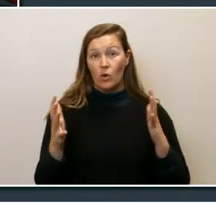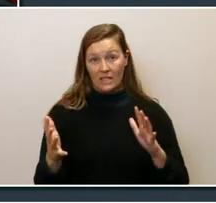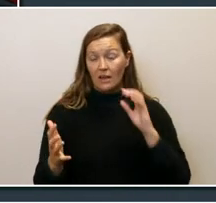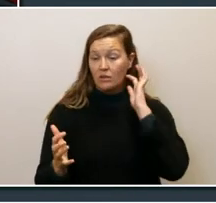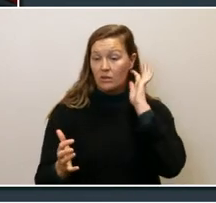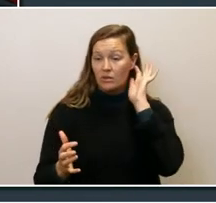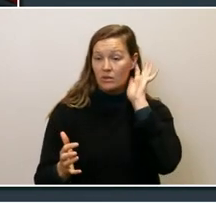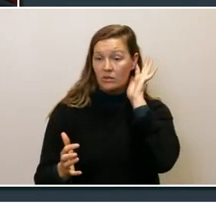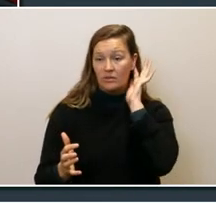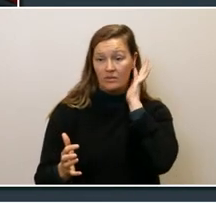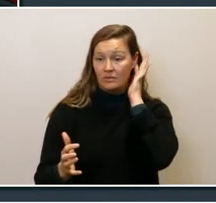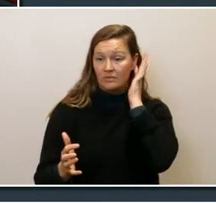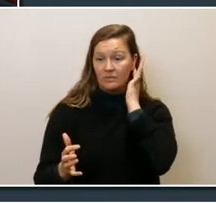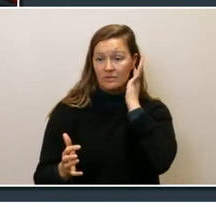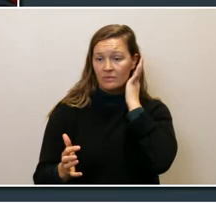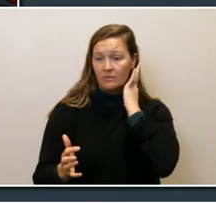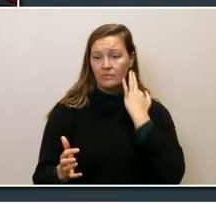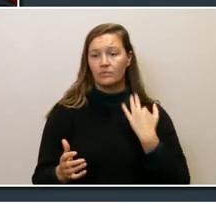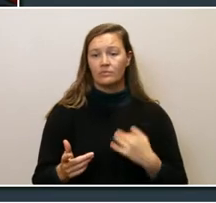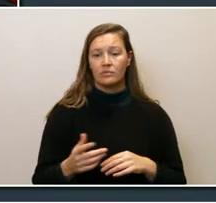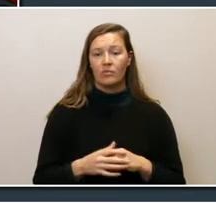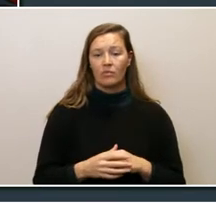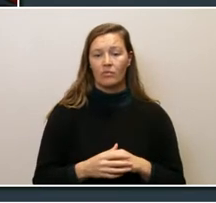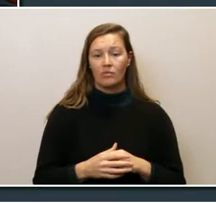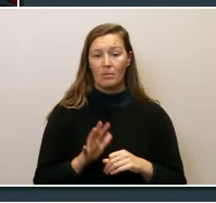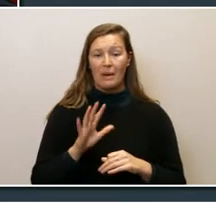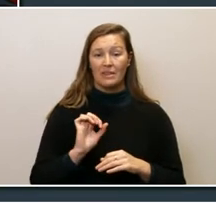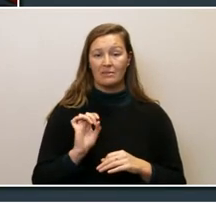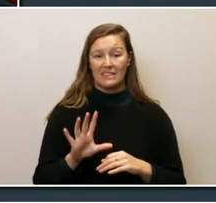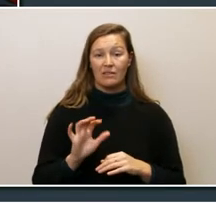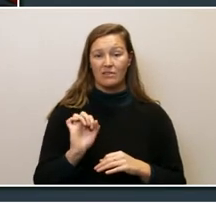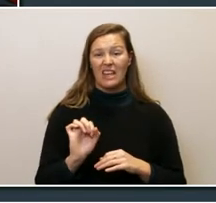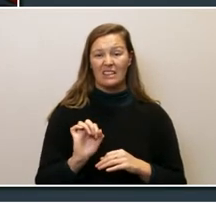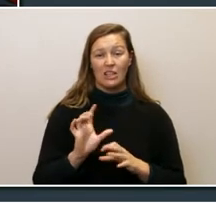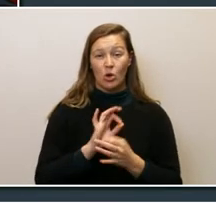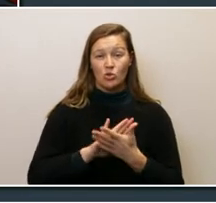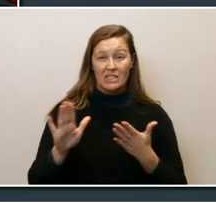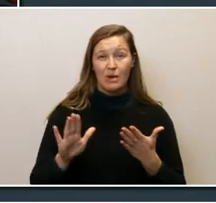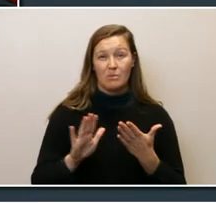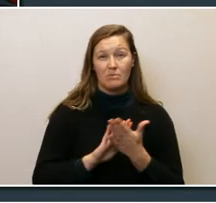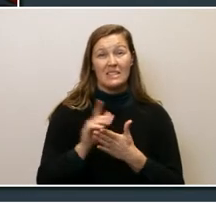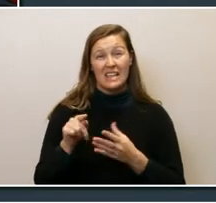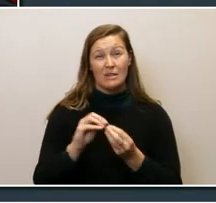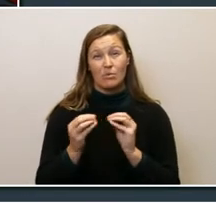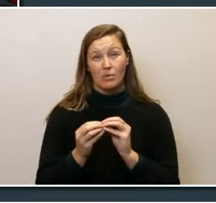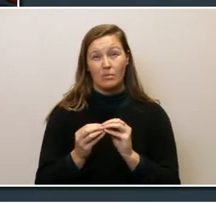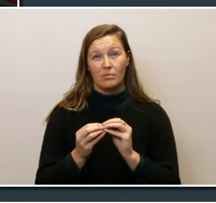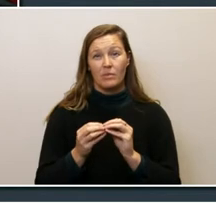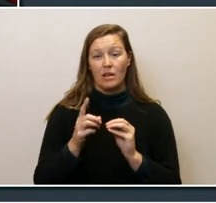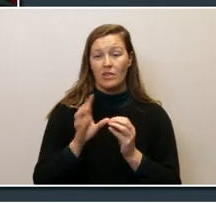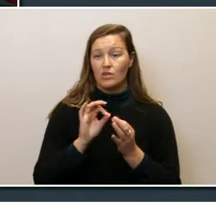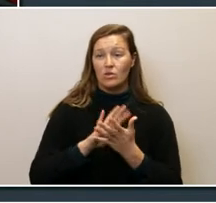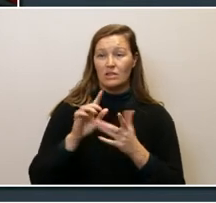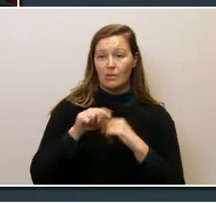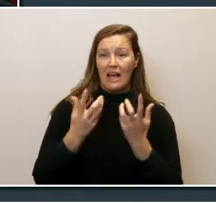they perhaps only have themselves to blame, and I've said as much to them, in terms of their lack of transparency when asking and spending ratepayers'